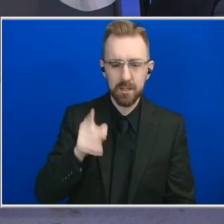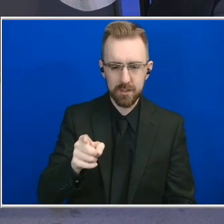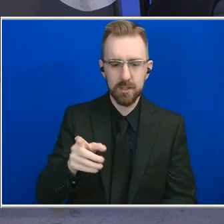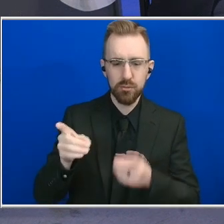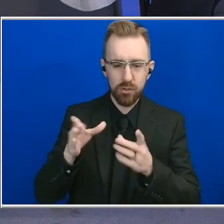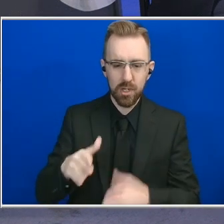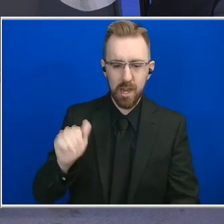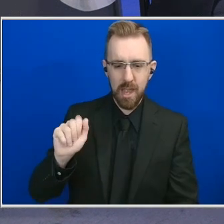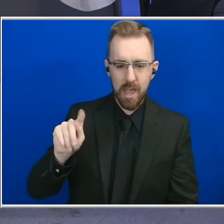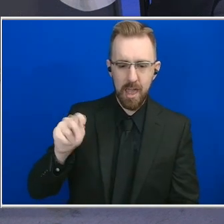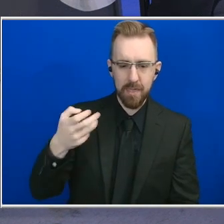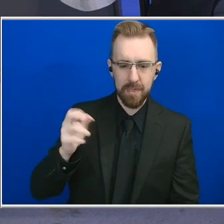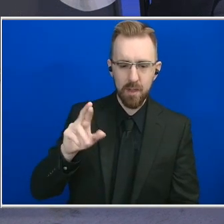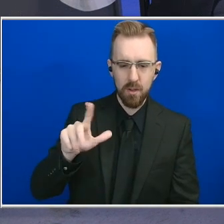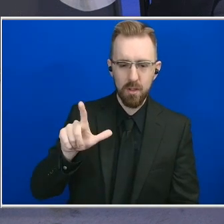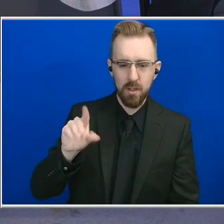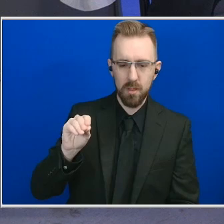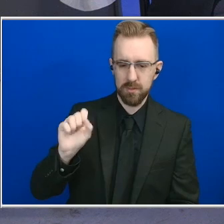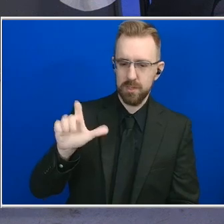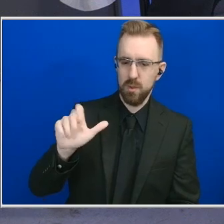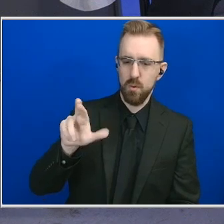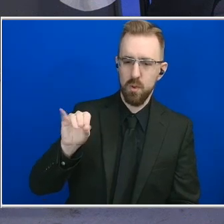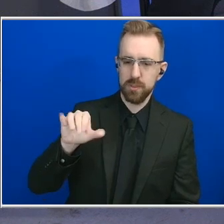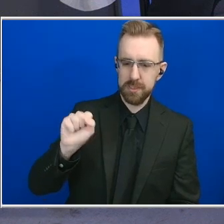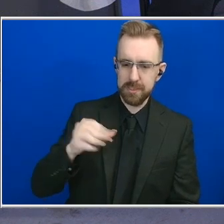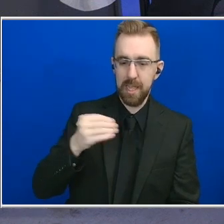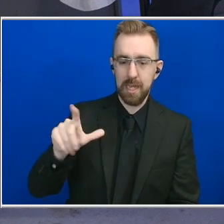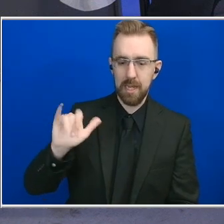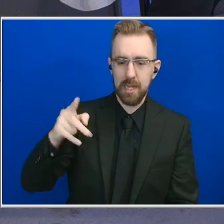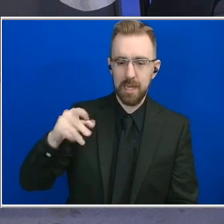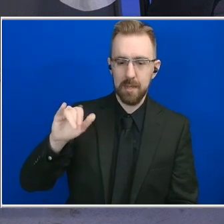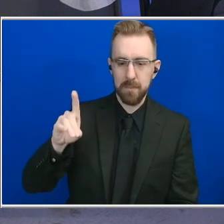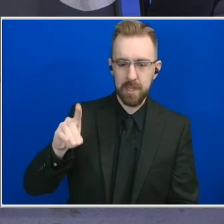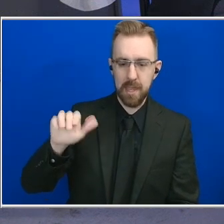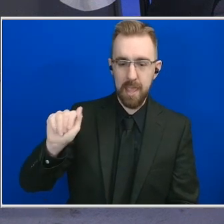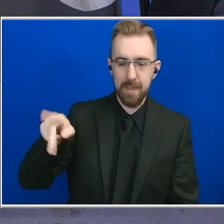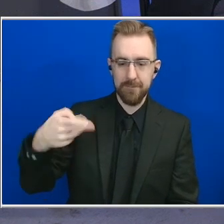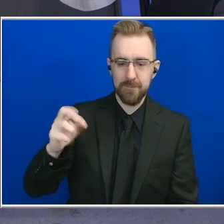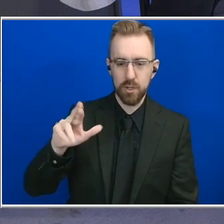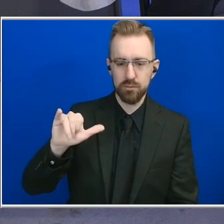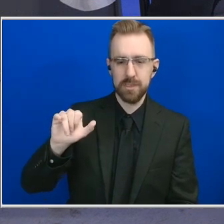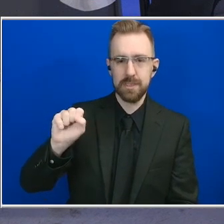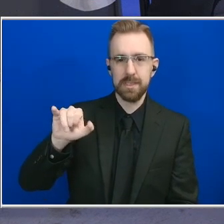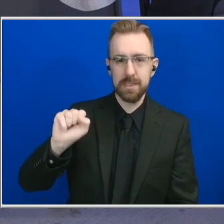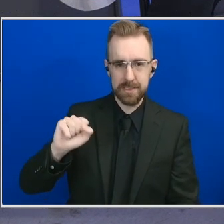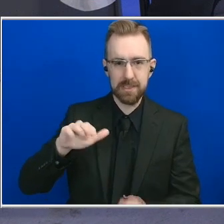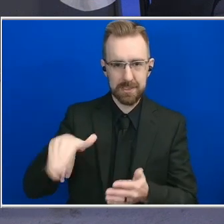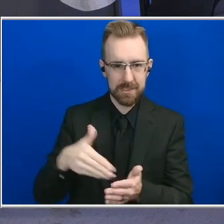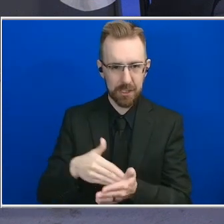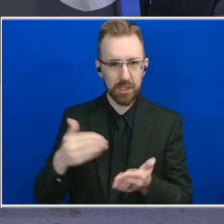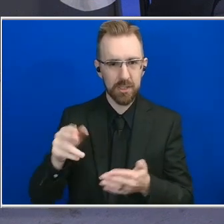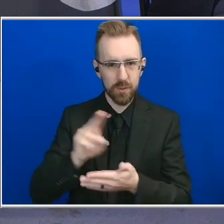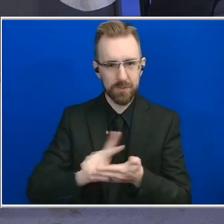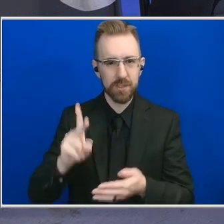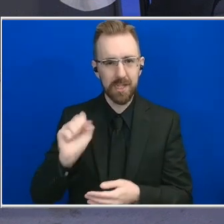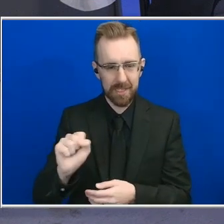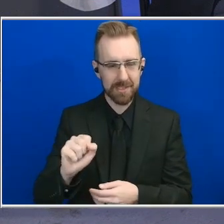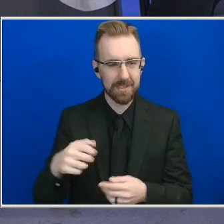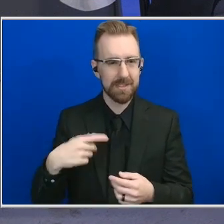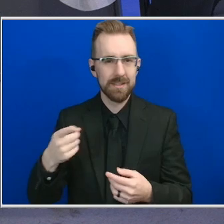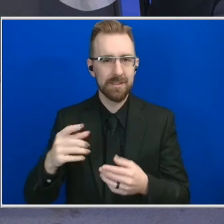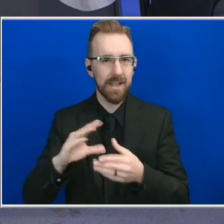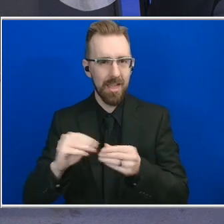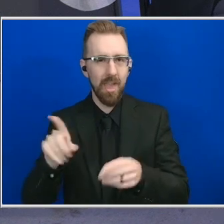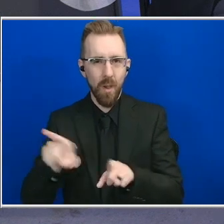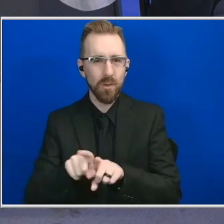and Lipidophoresis Center. I said that, Lipid Apheresis Center, here at the University of Kansas Medical Center. And just to say it out loud, he's also one of my team of